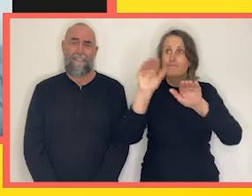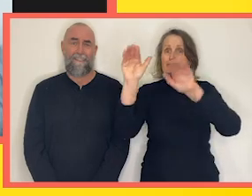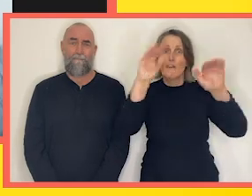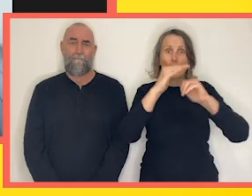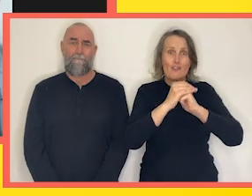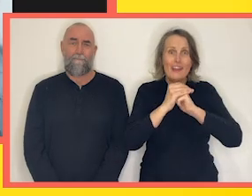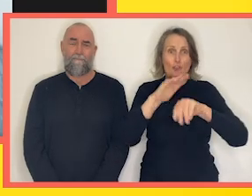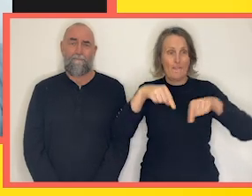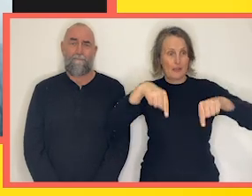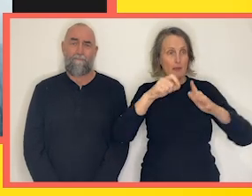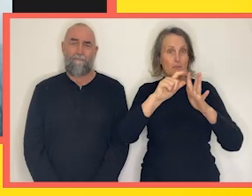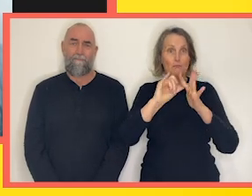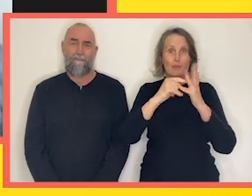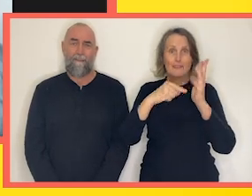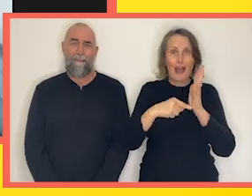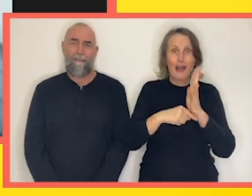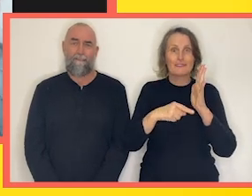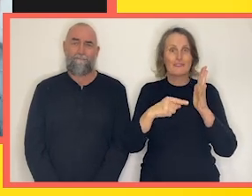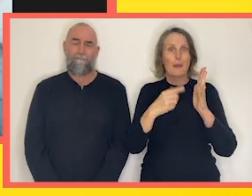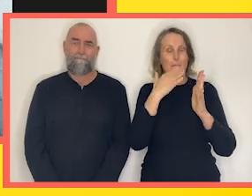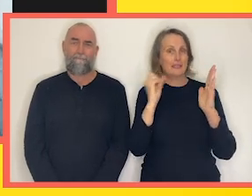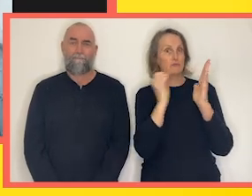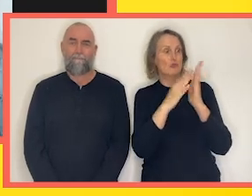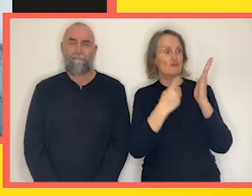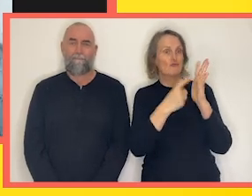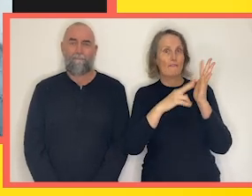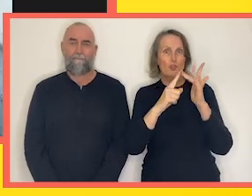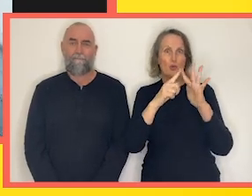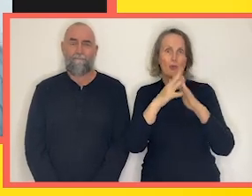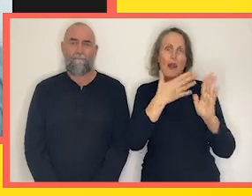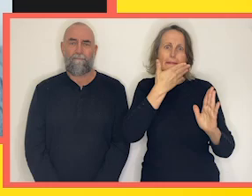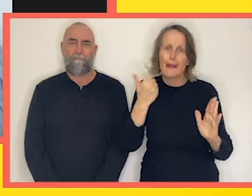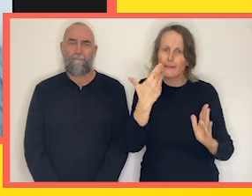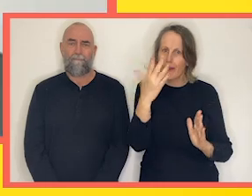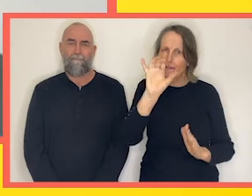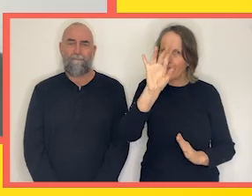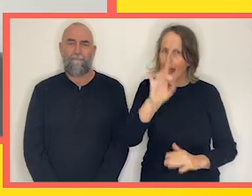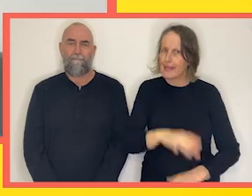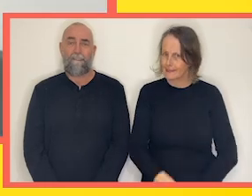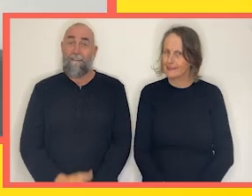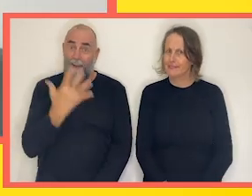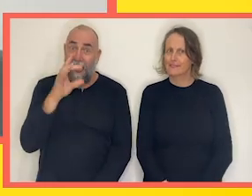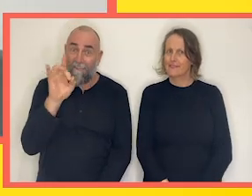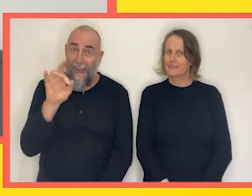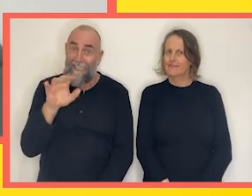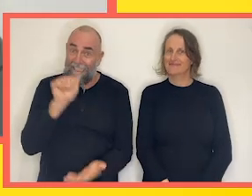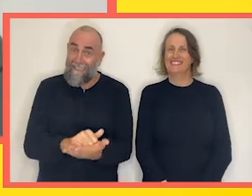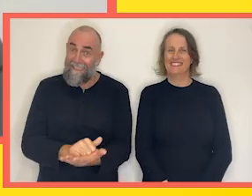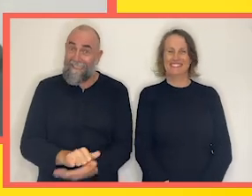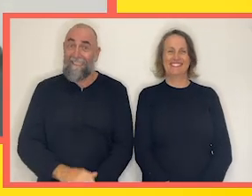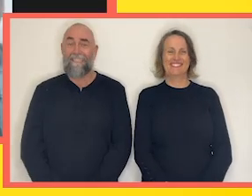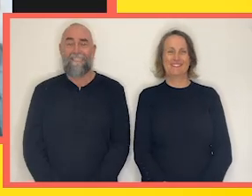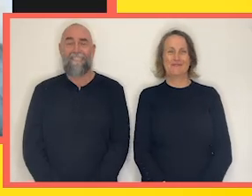how much a fantastic potty this is. Leave us a review, and a really nice review, guys. 5 stars!